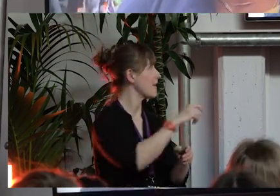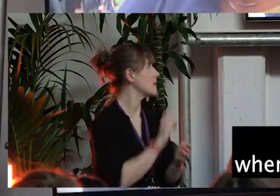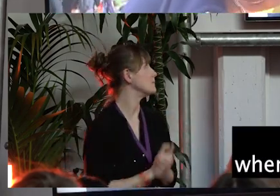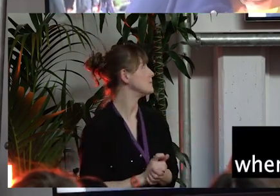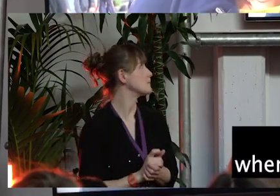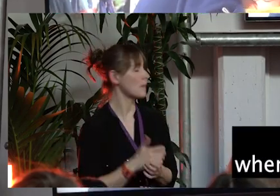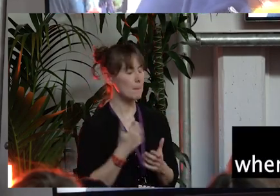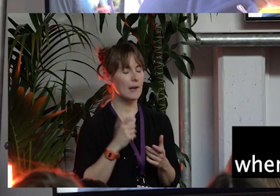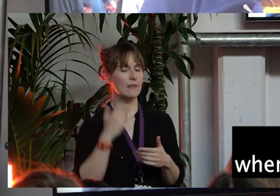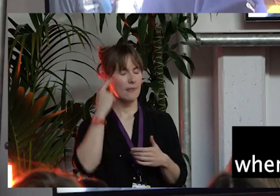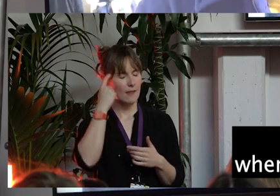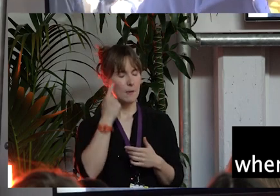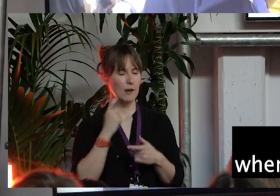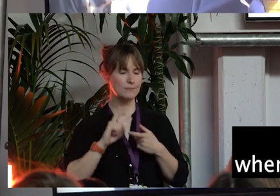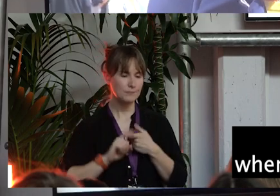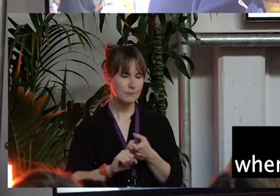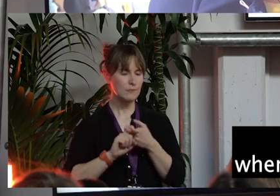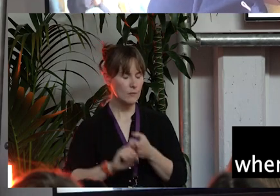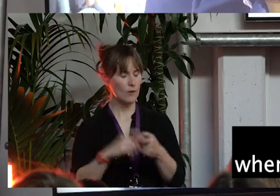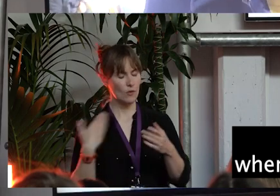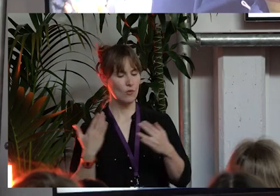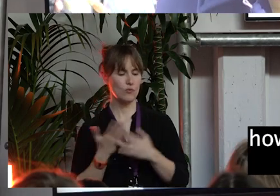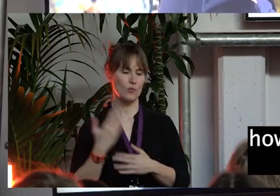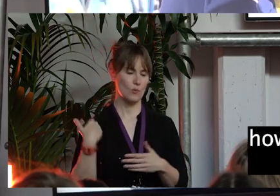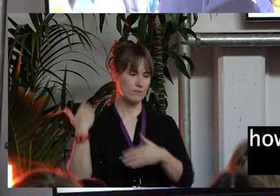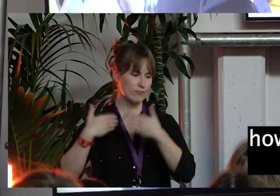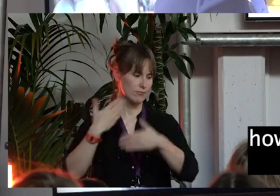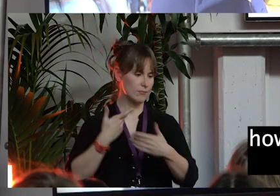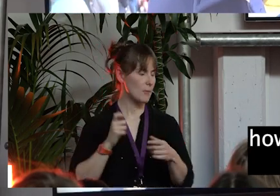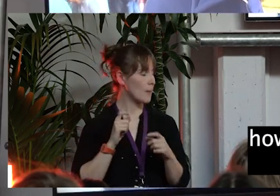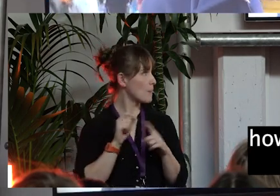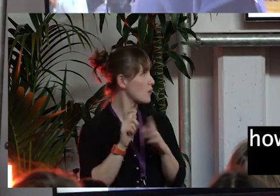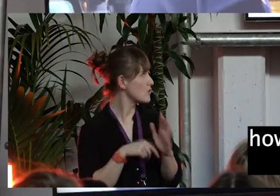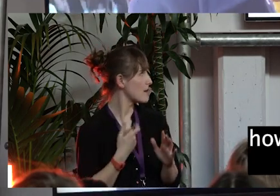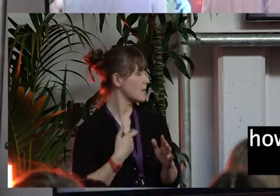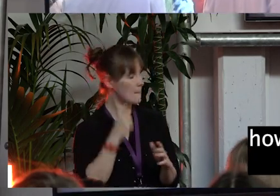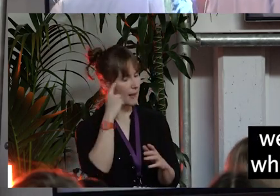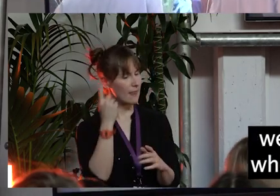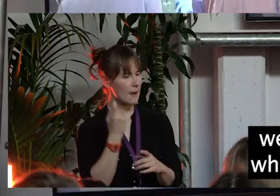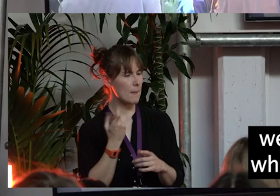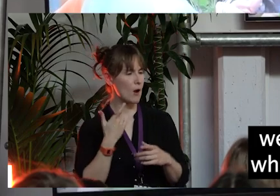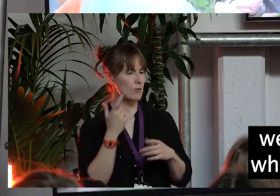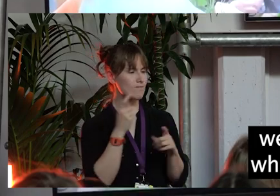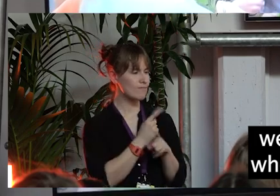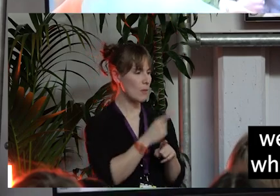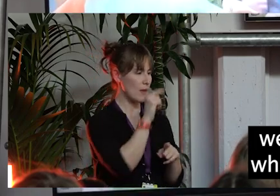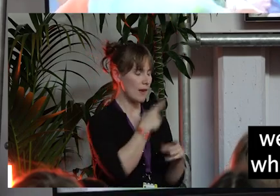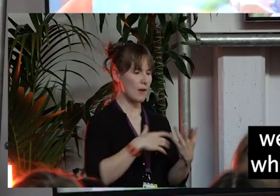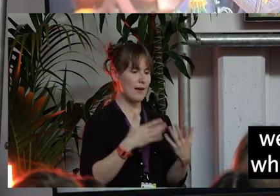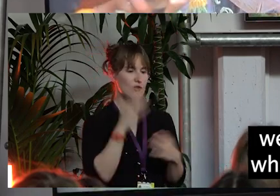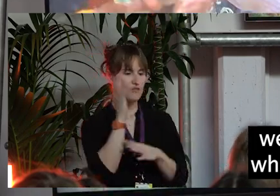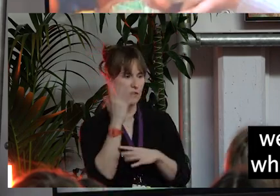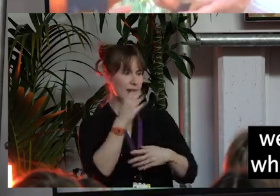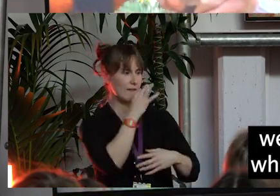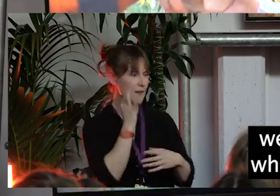off, so we've had ideas about where the horticulture comes from, how we responsibly give it away. So behind me we've got 1,000 people